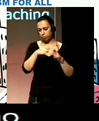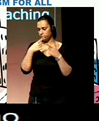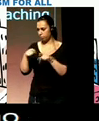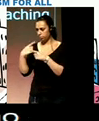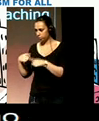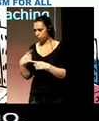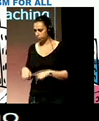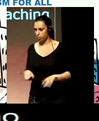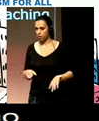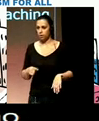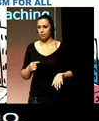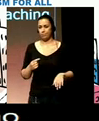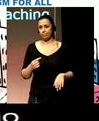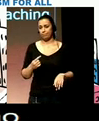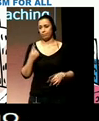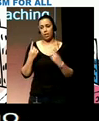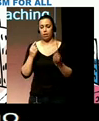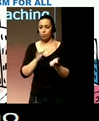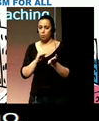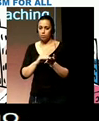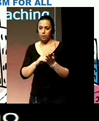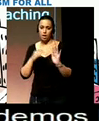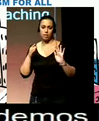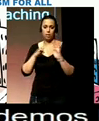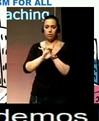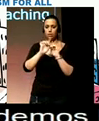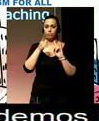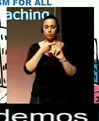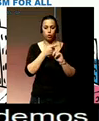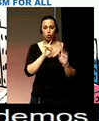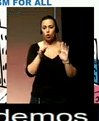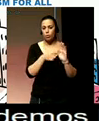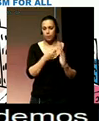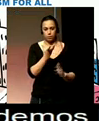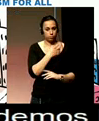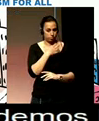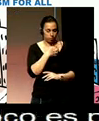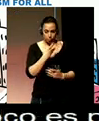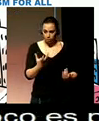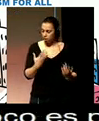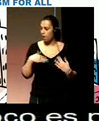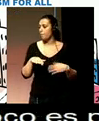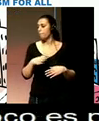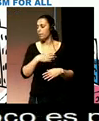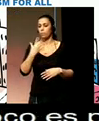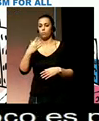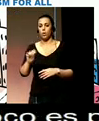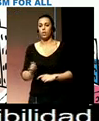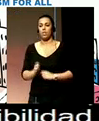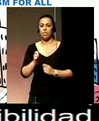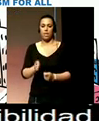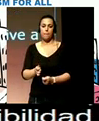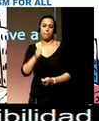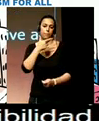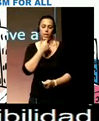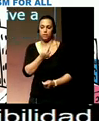to get to that environment. Well, many times it's not so easy to give a solution, a whole solution to accessibility,